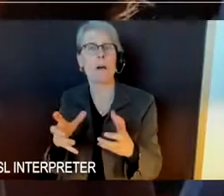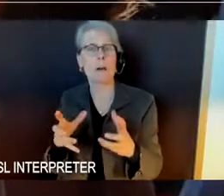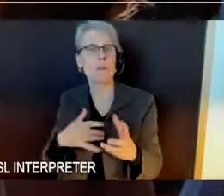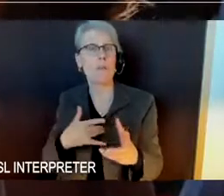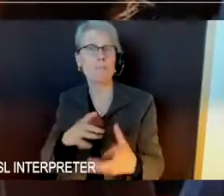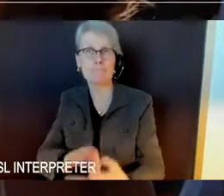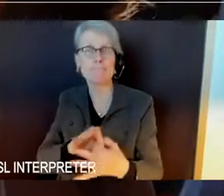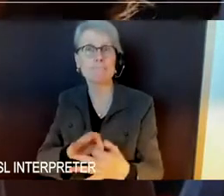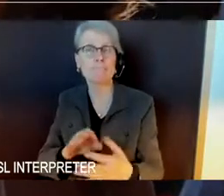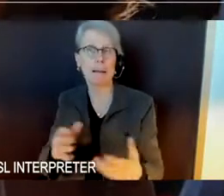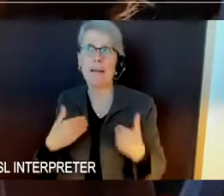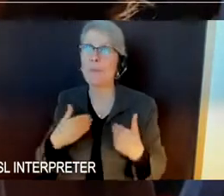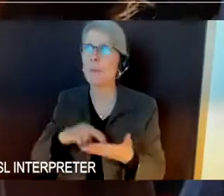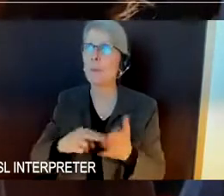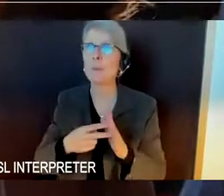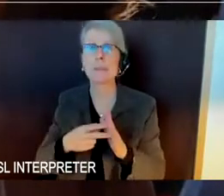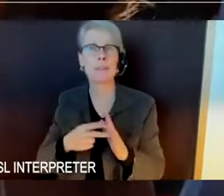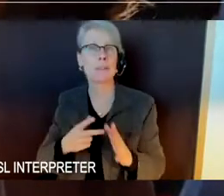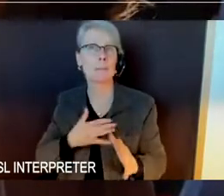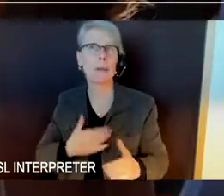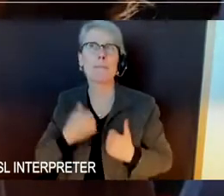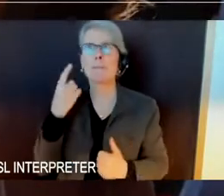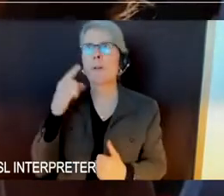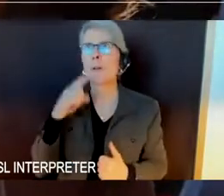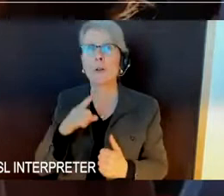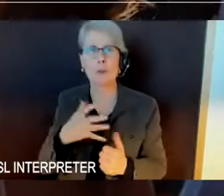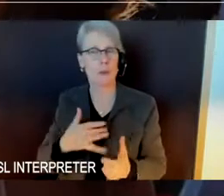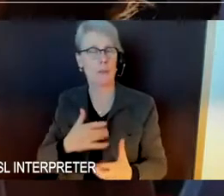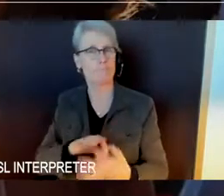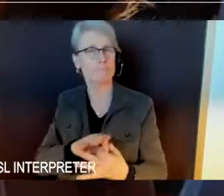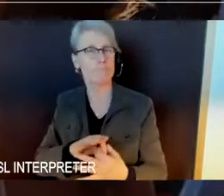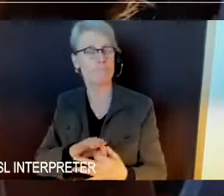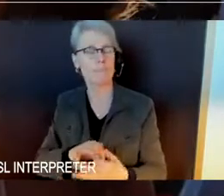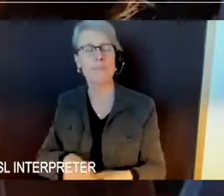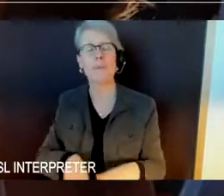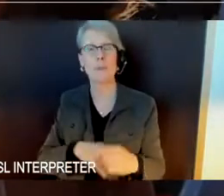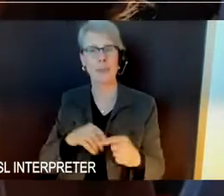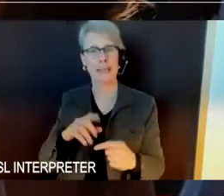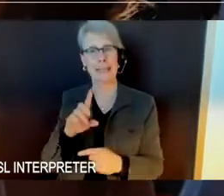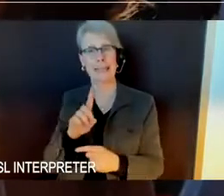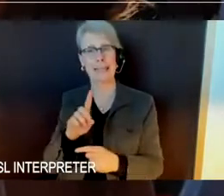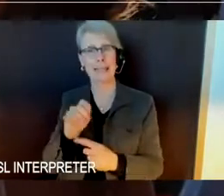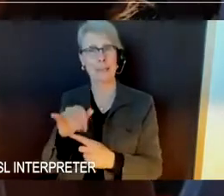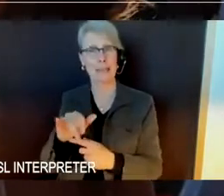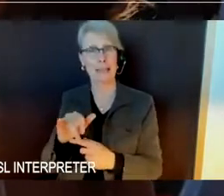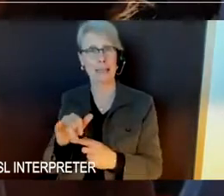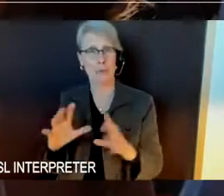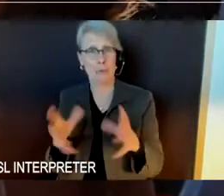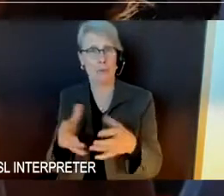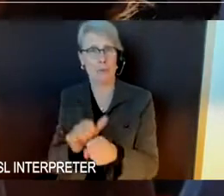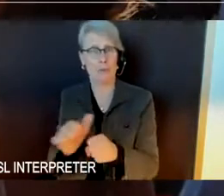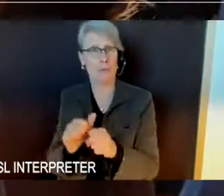and who are looking for meaning in their life, knowing that their lives matter. In this case, with the